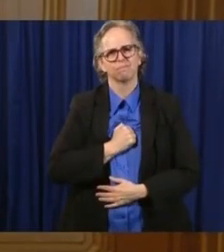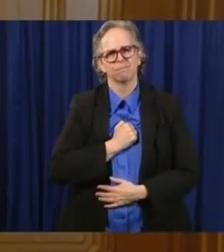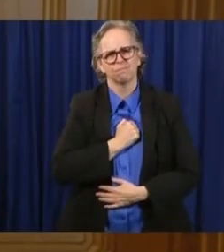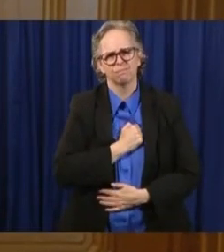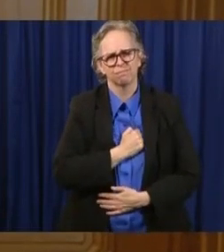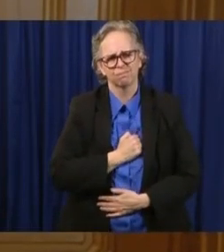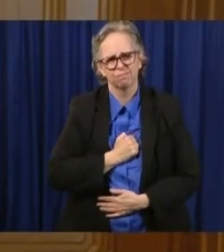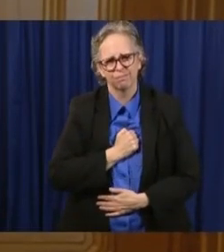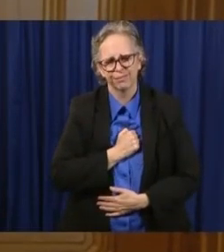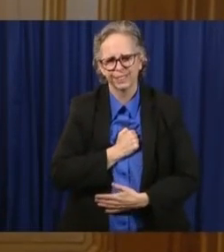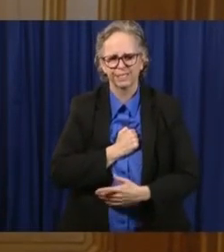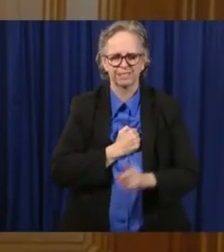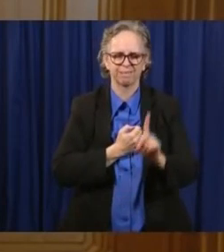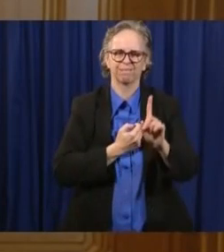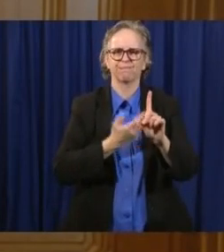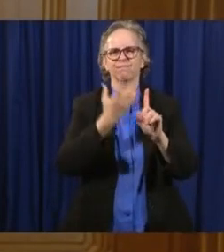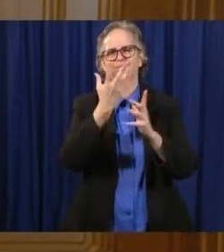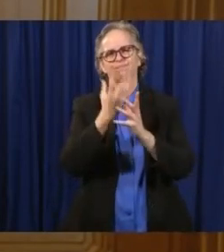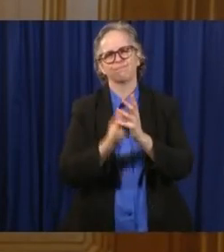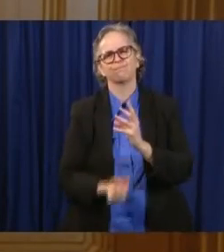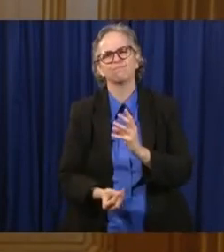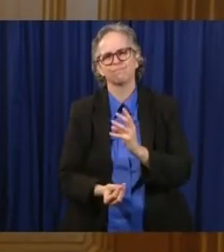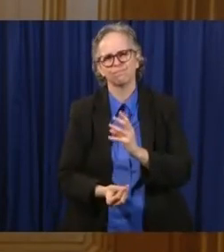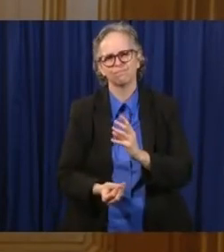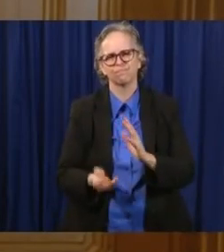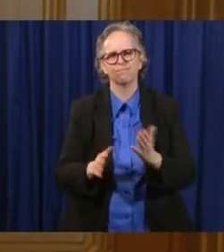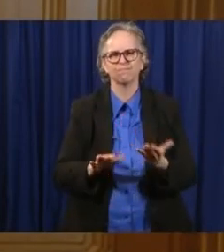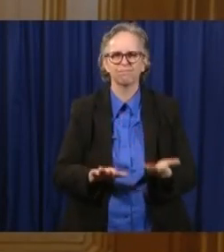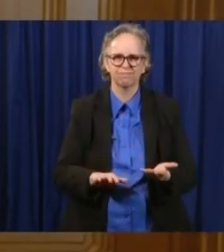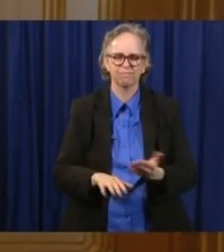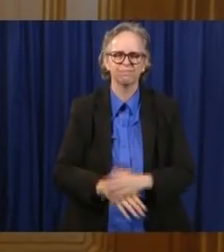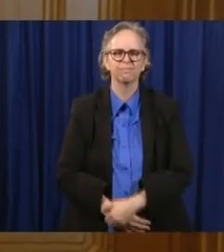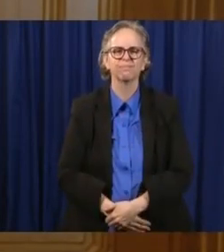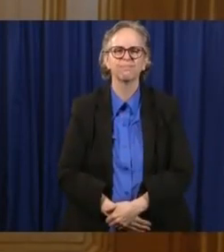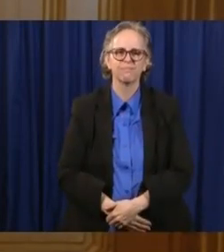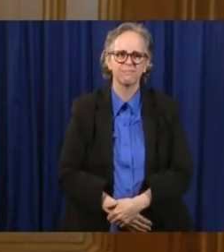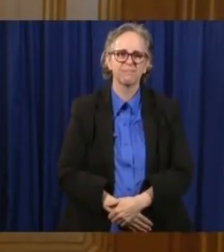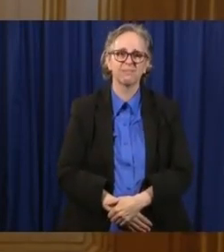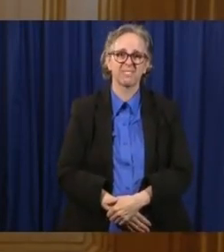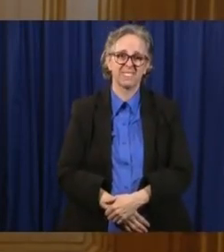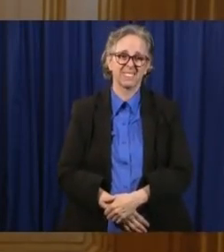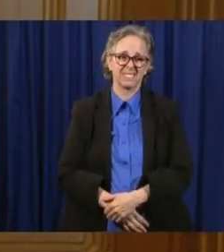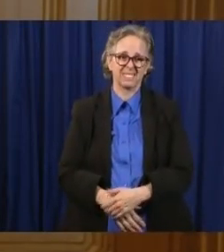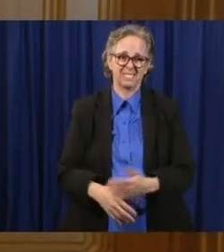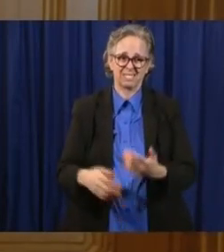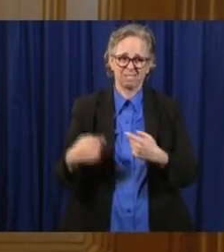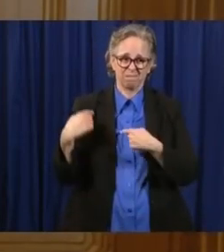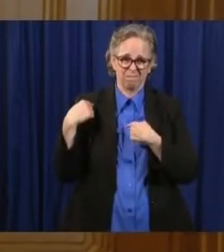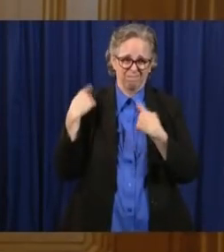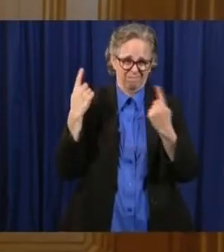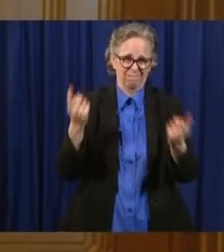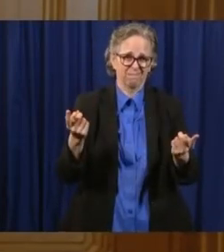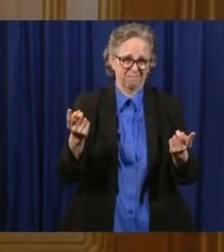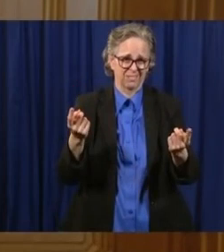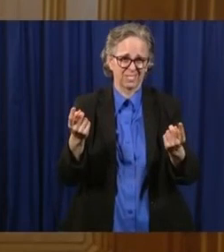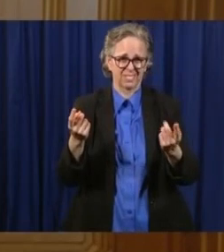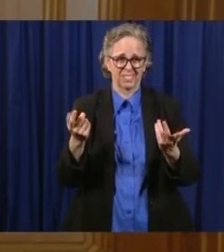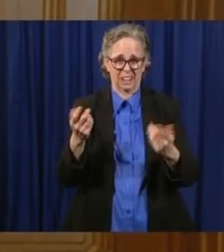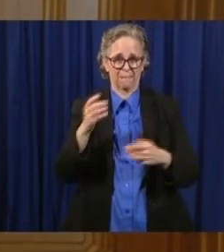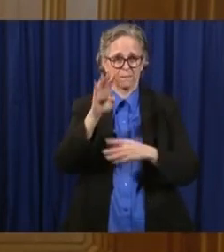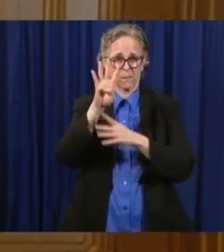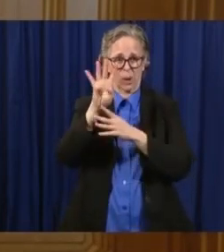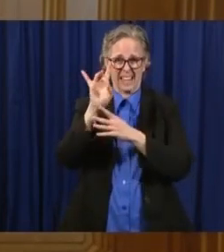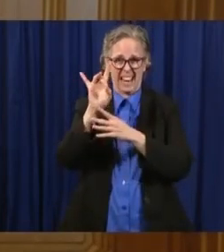We currently have 48 members of the staff who've tested positive, 17